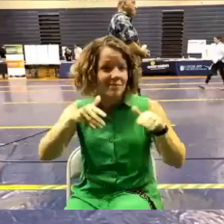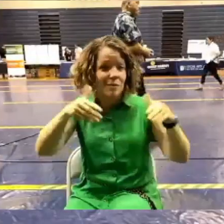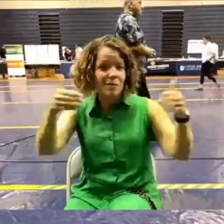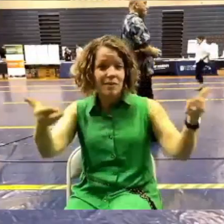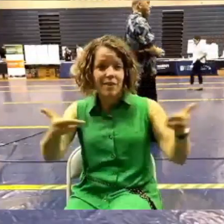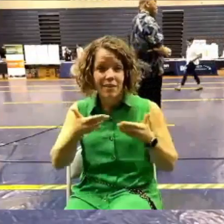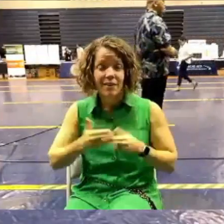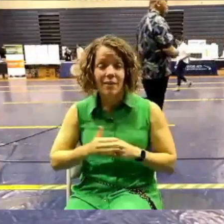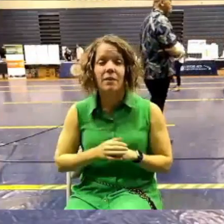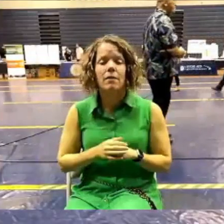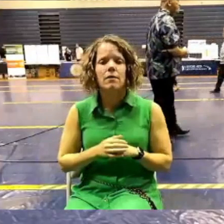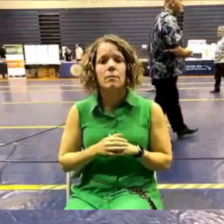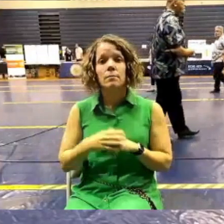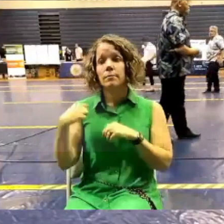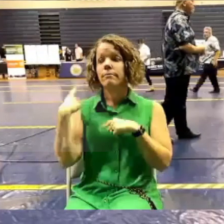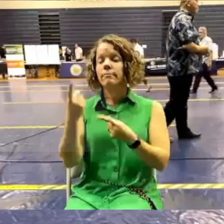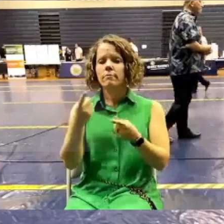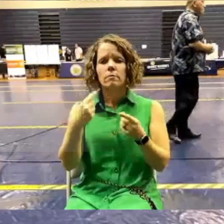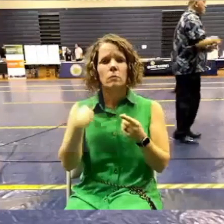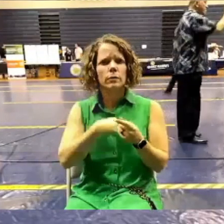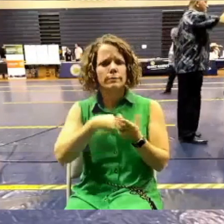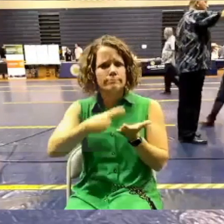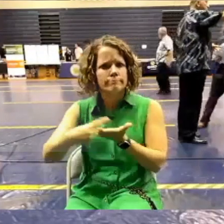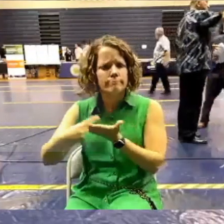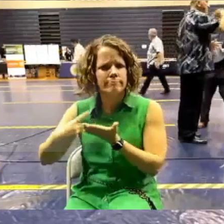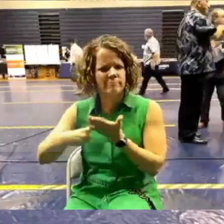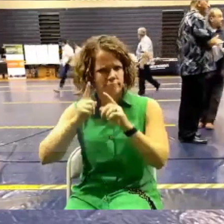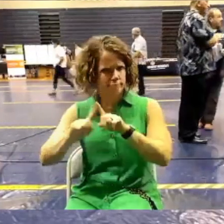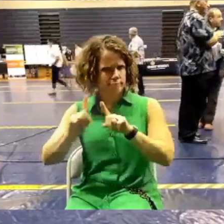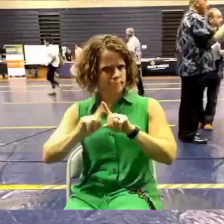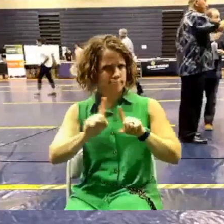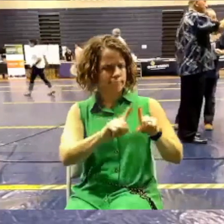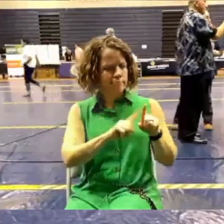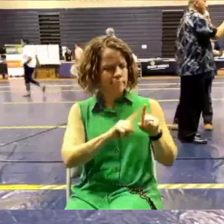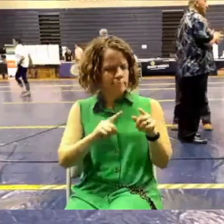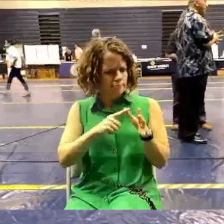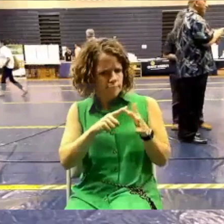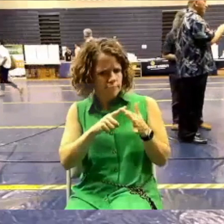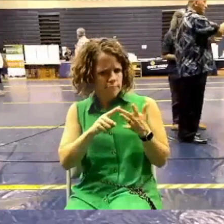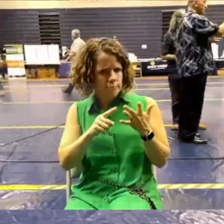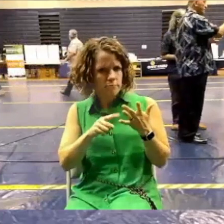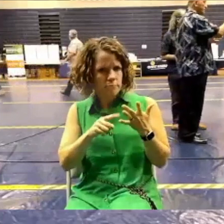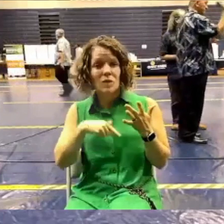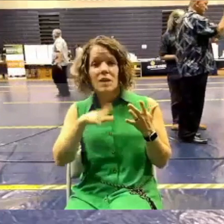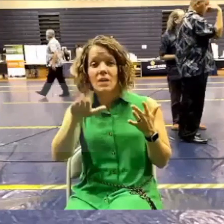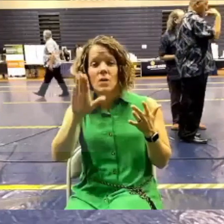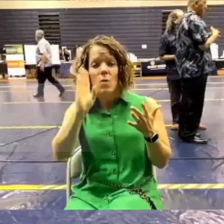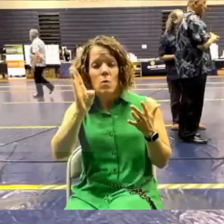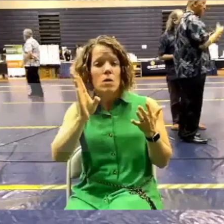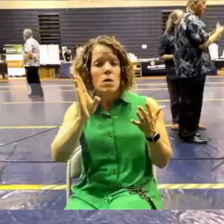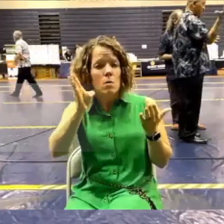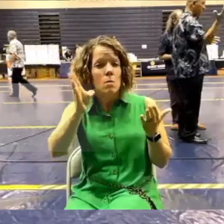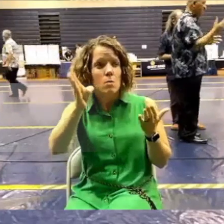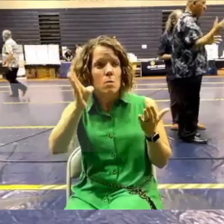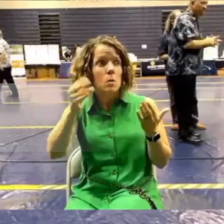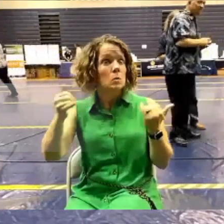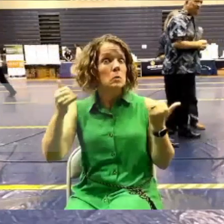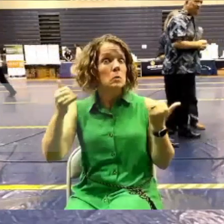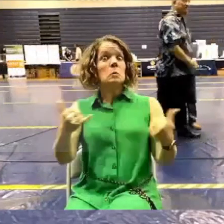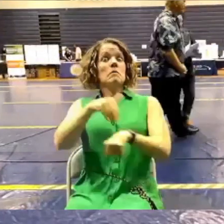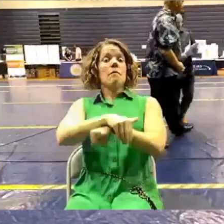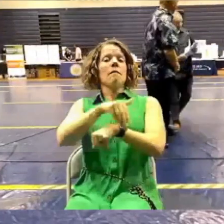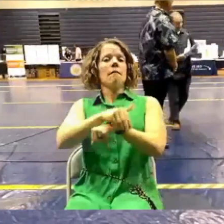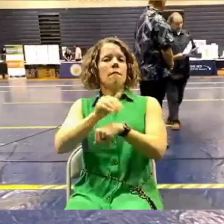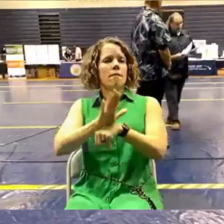get back to you on a number of things. You'll hear a little bit tonight from Mayor's advisory team. They're here